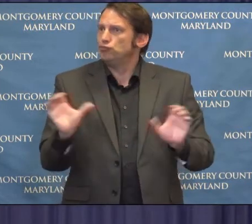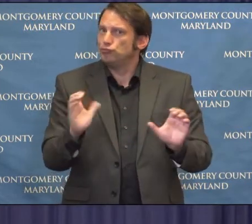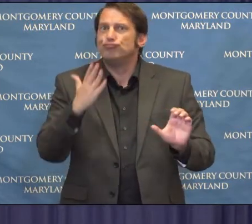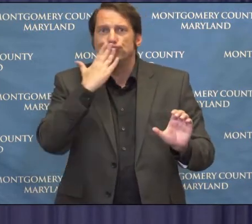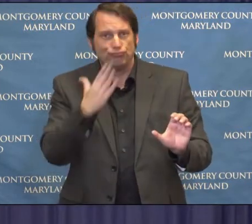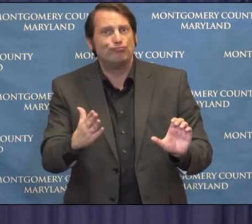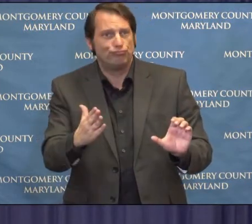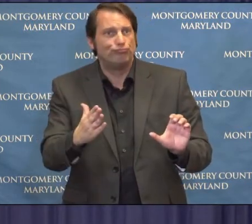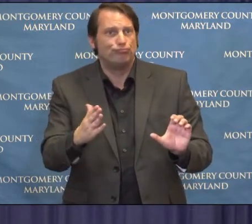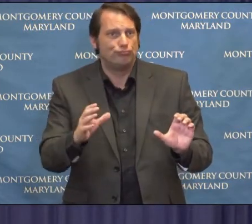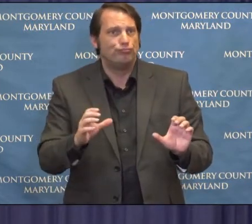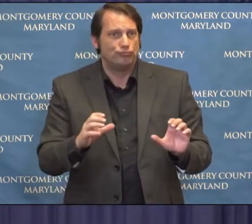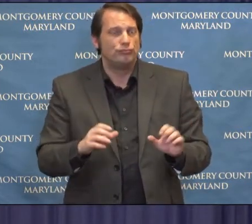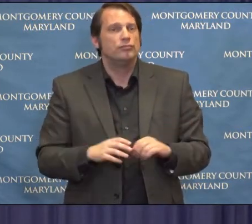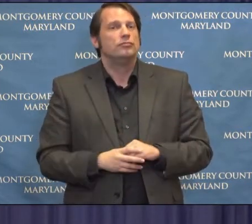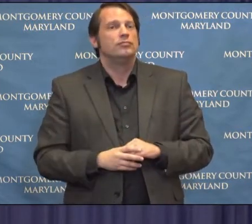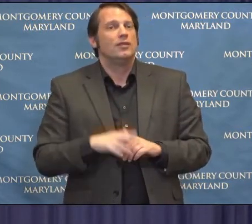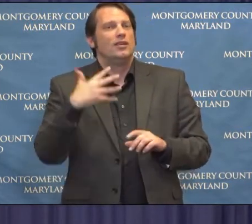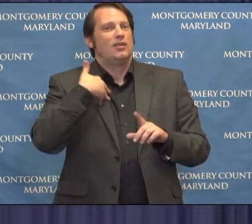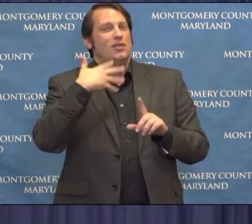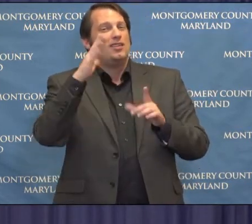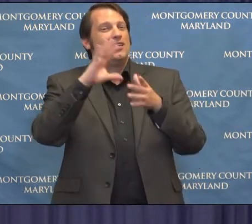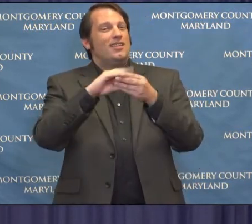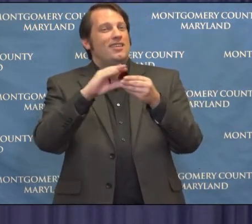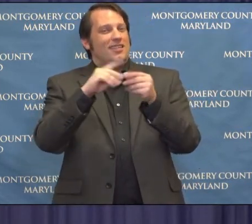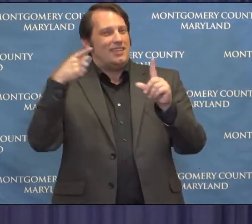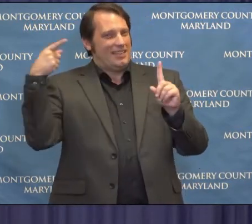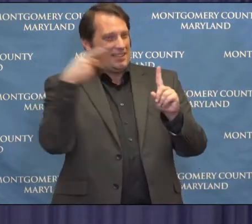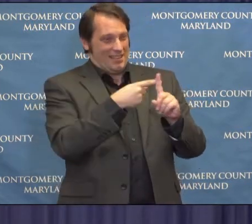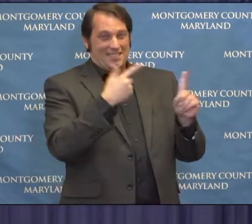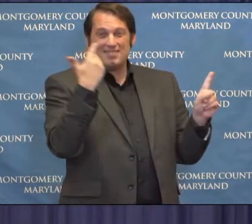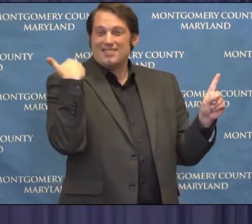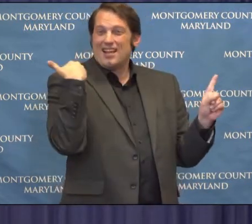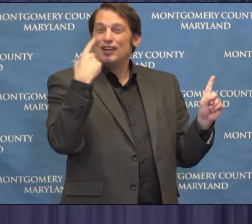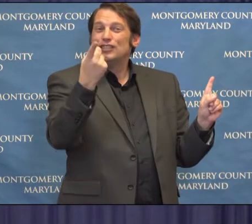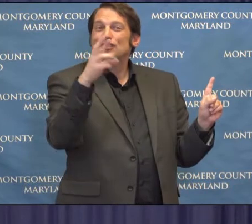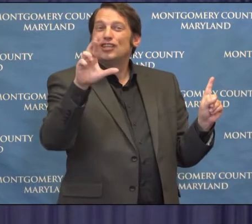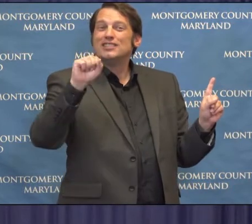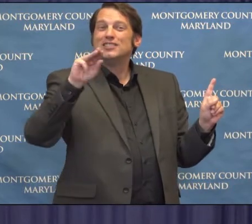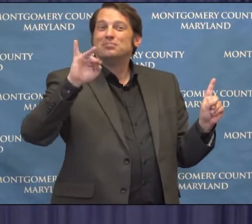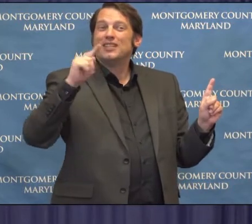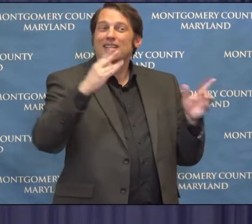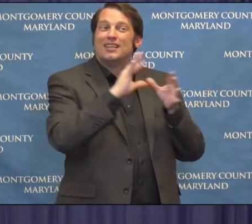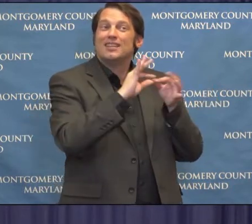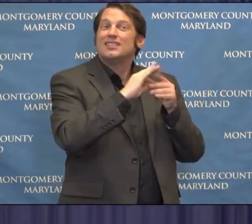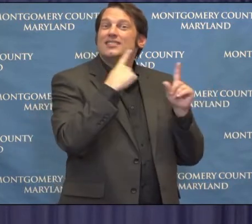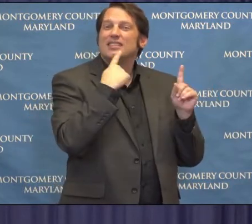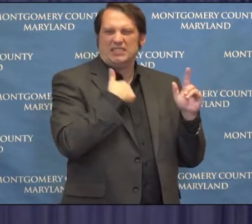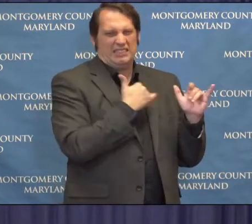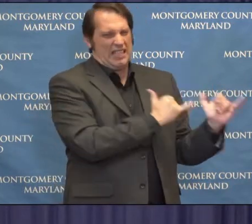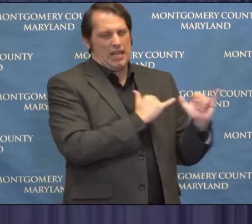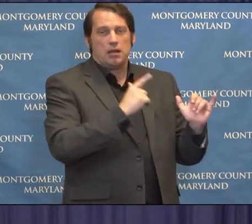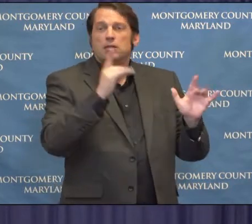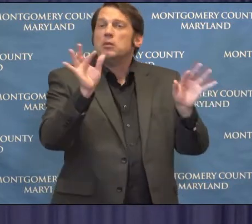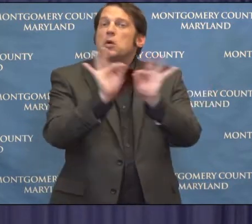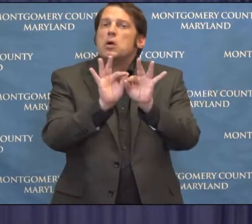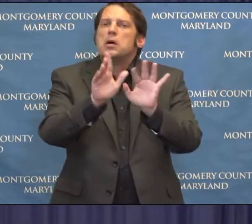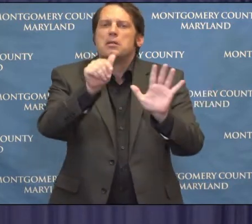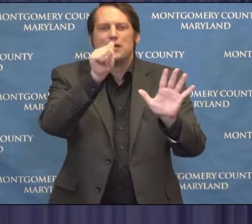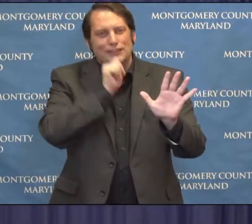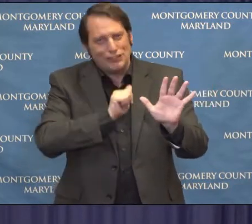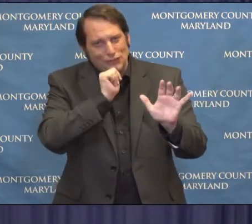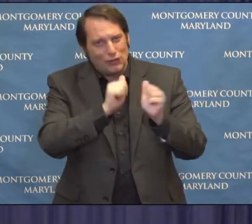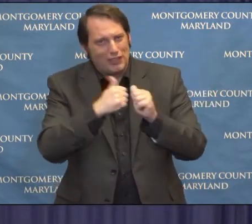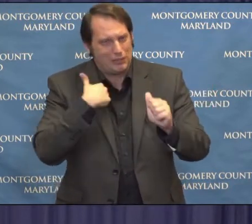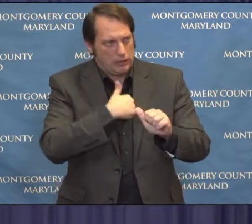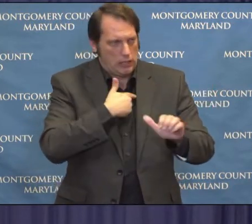Dr. Smith noted, to also be patient with us. We are, again, in a new environment. We are again